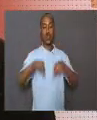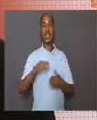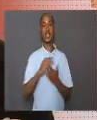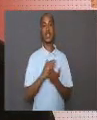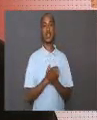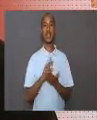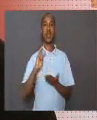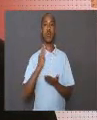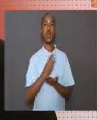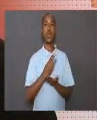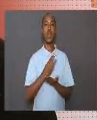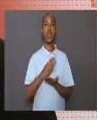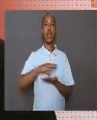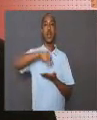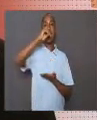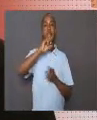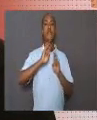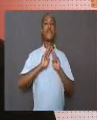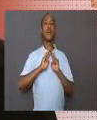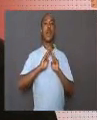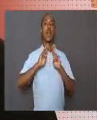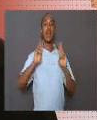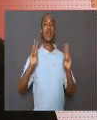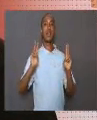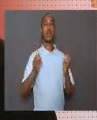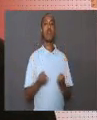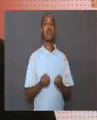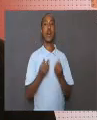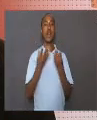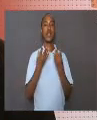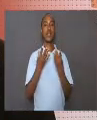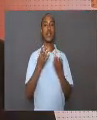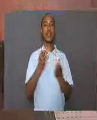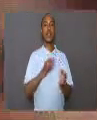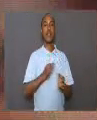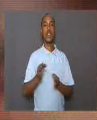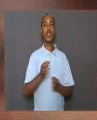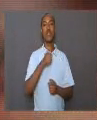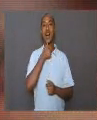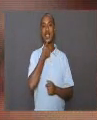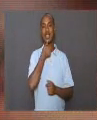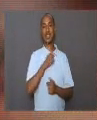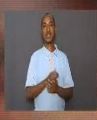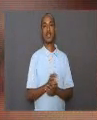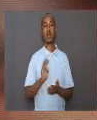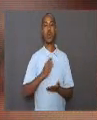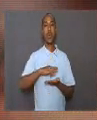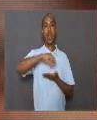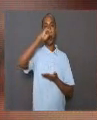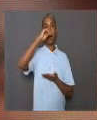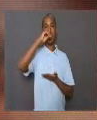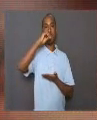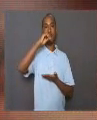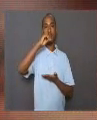lesson, we will learn various definitions for acids. We will learn